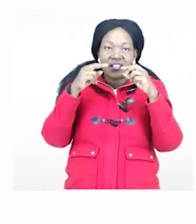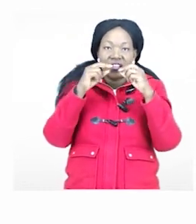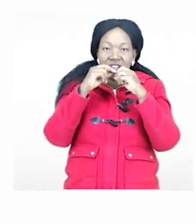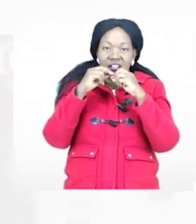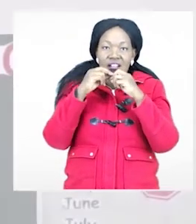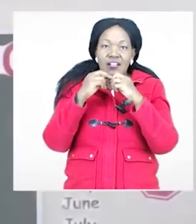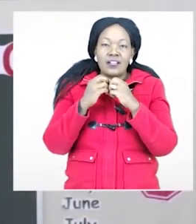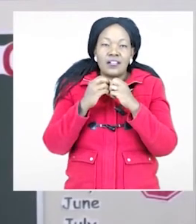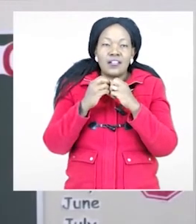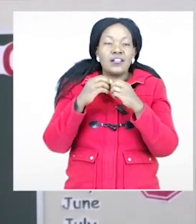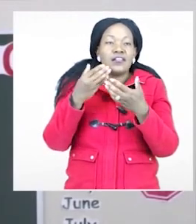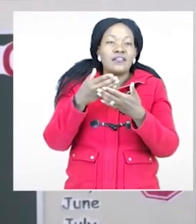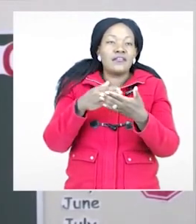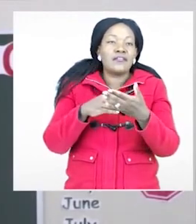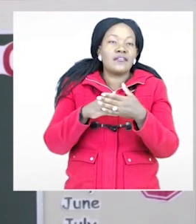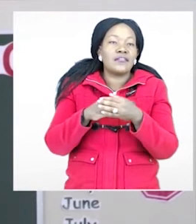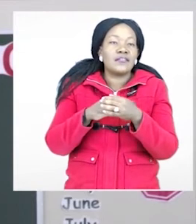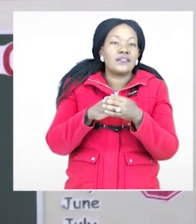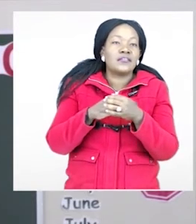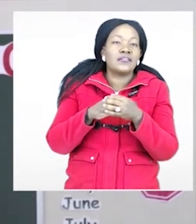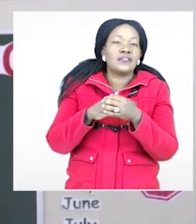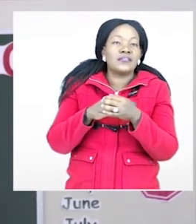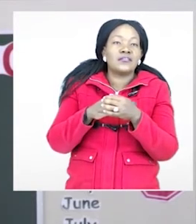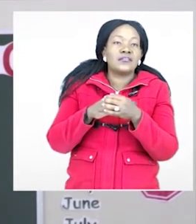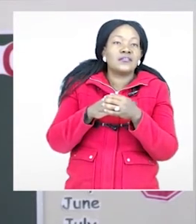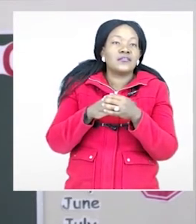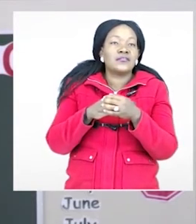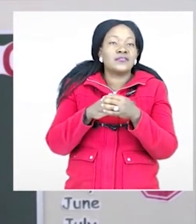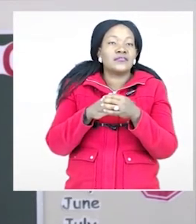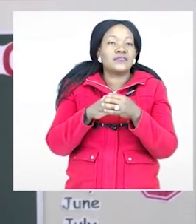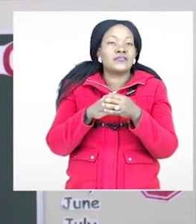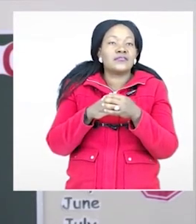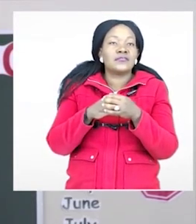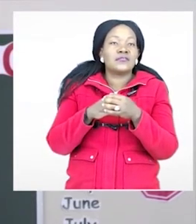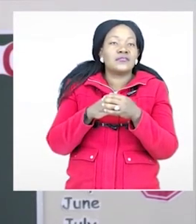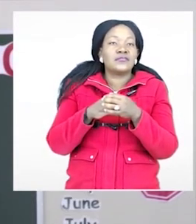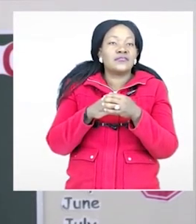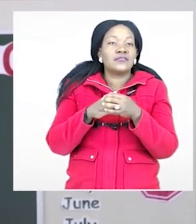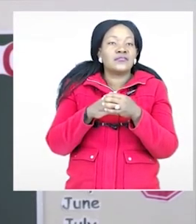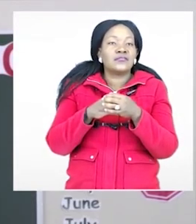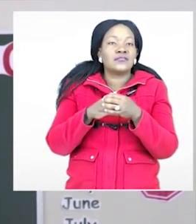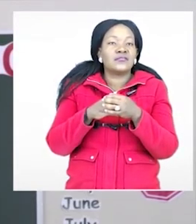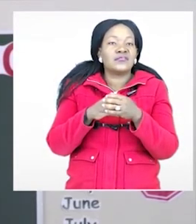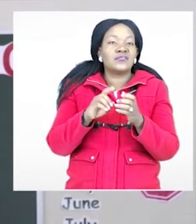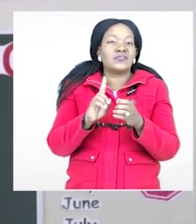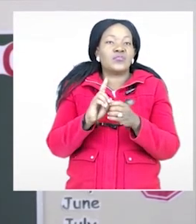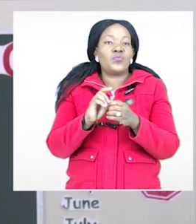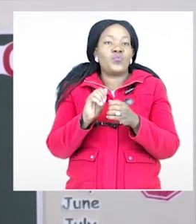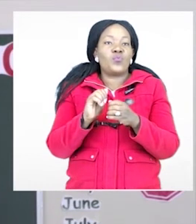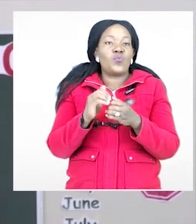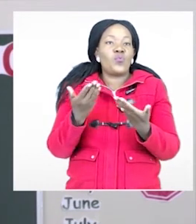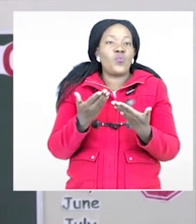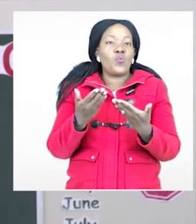right here on my board. Let's take a quick look. If we look at the direction that the bunnies are going,